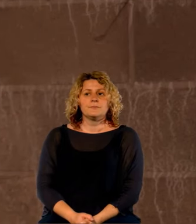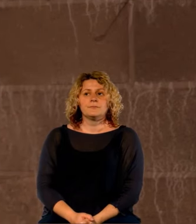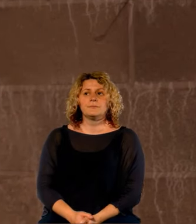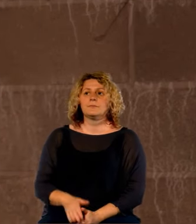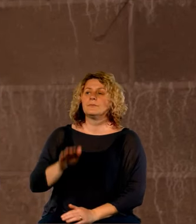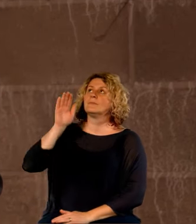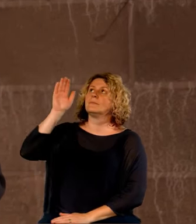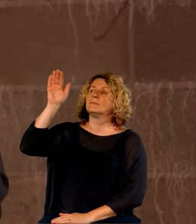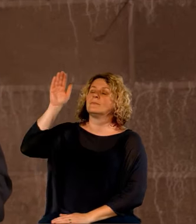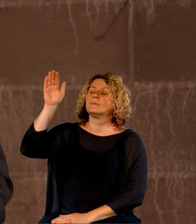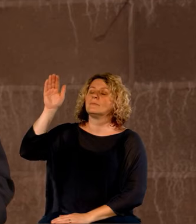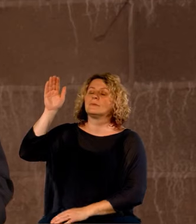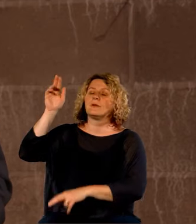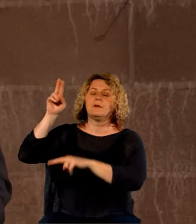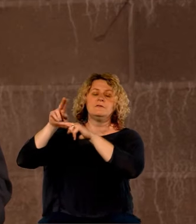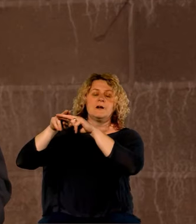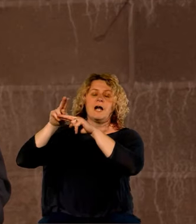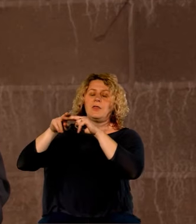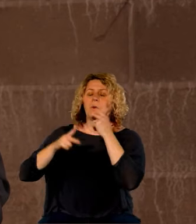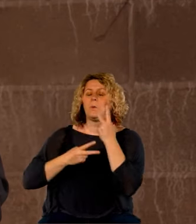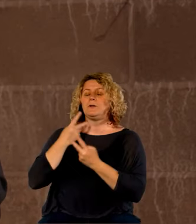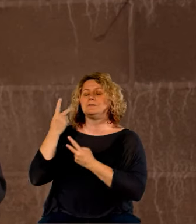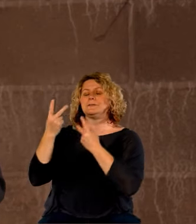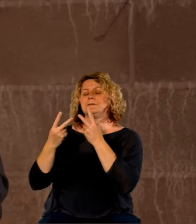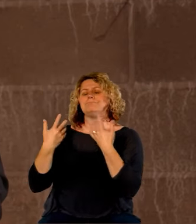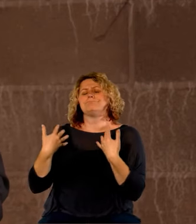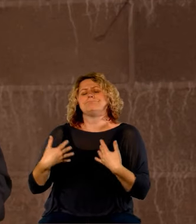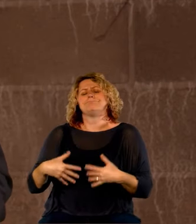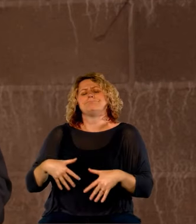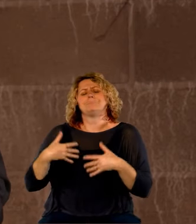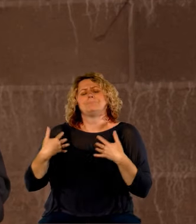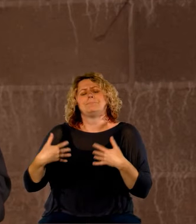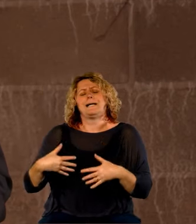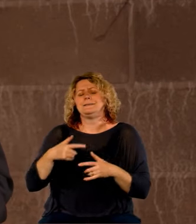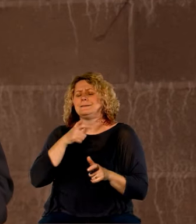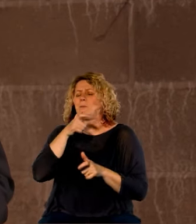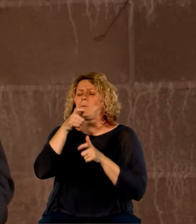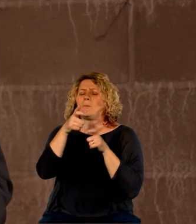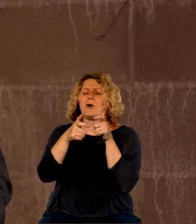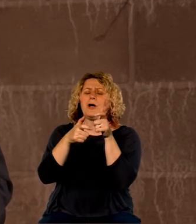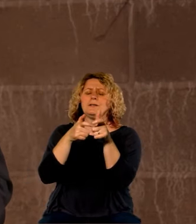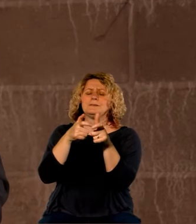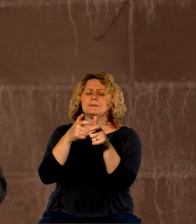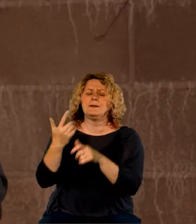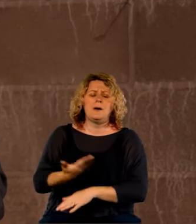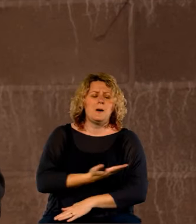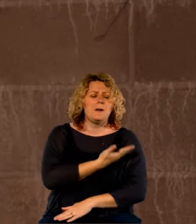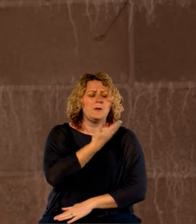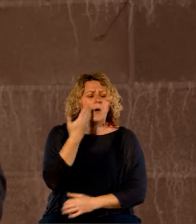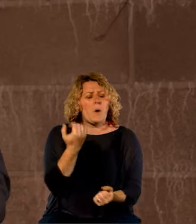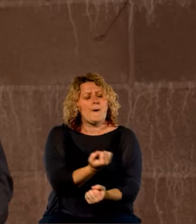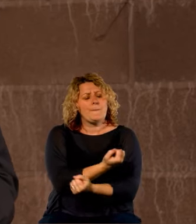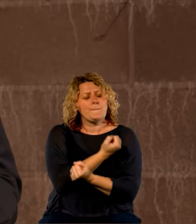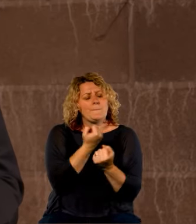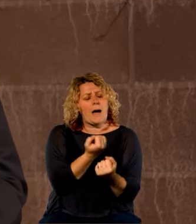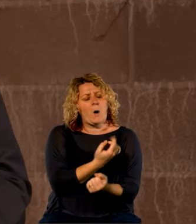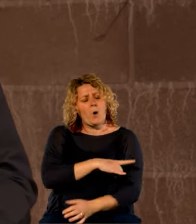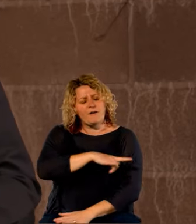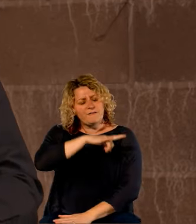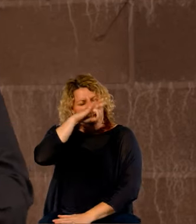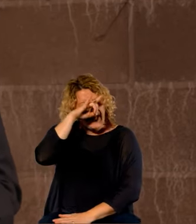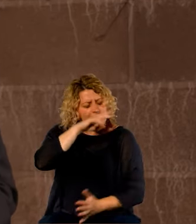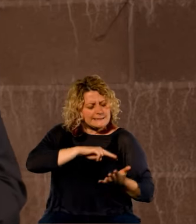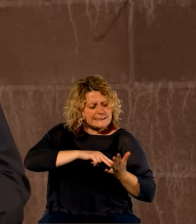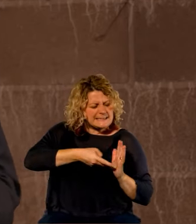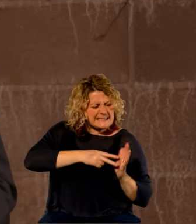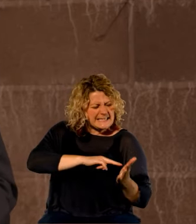Father, we've just sung those amazing words that no power of hell and no scheme of man